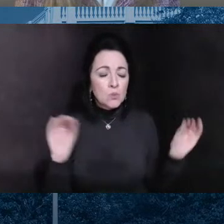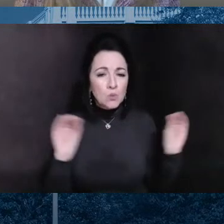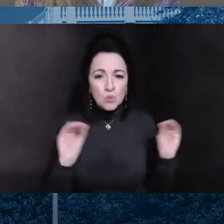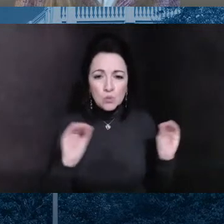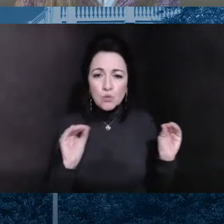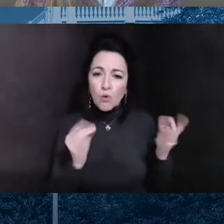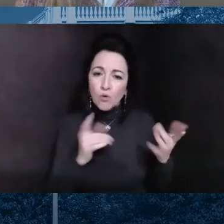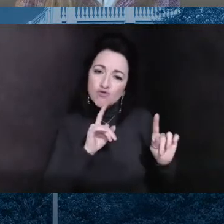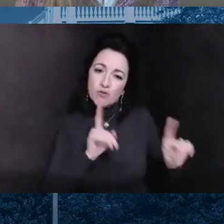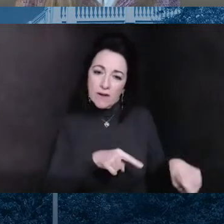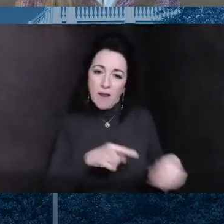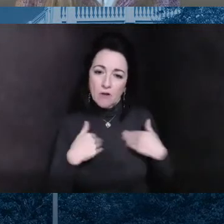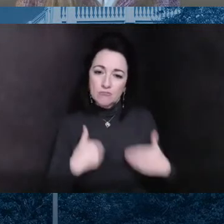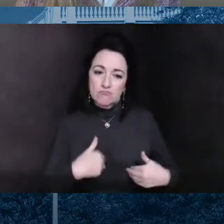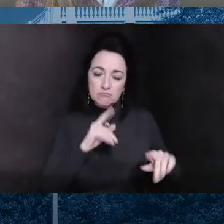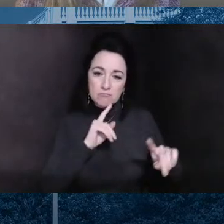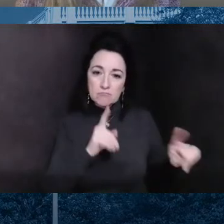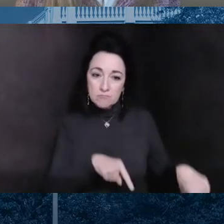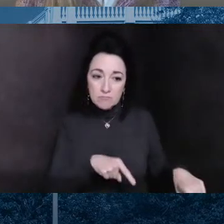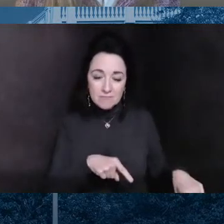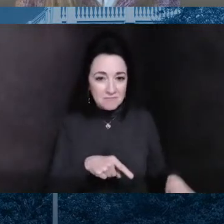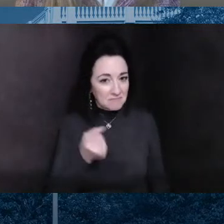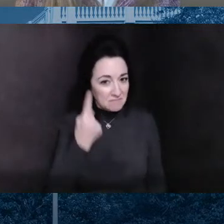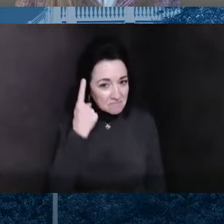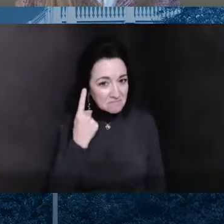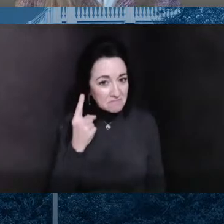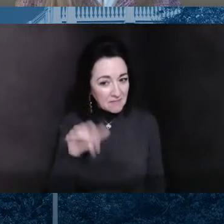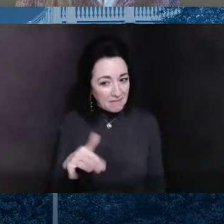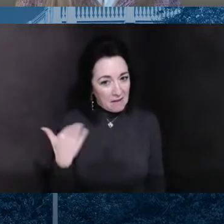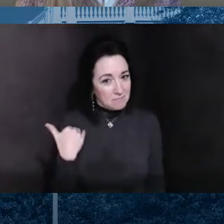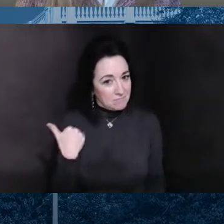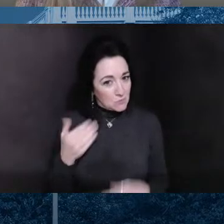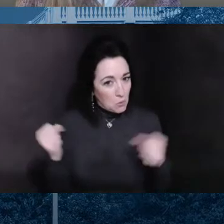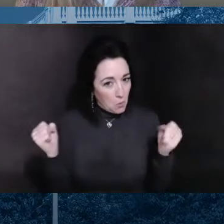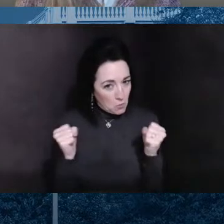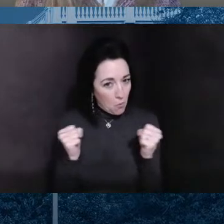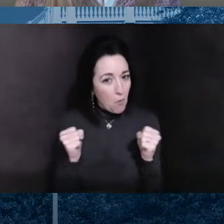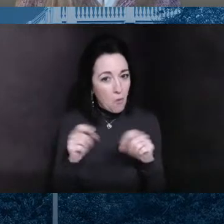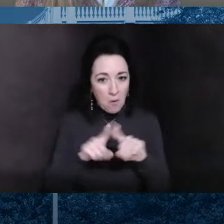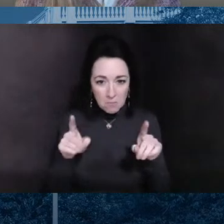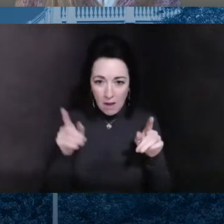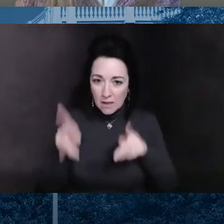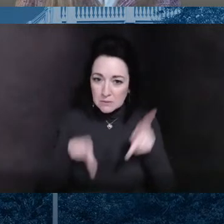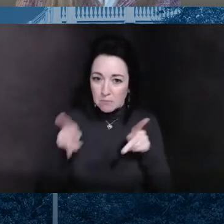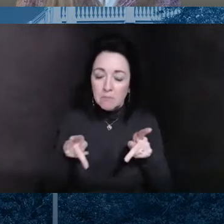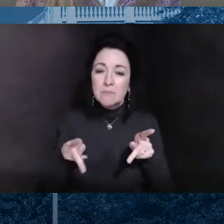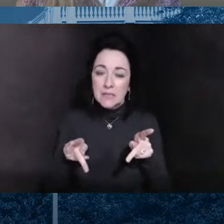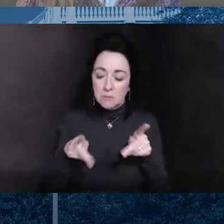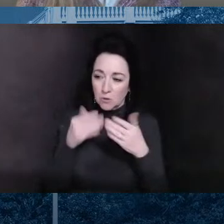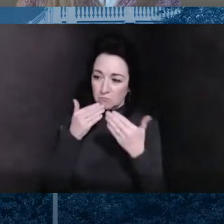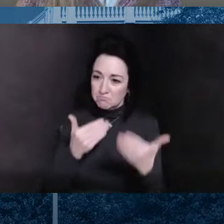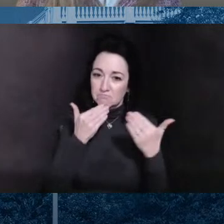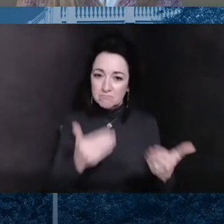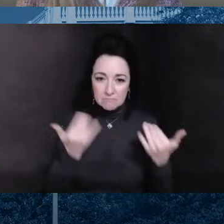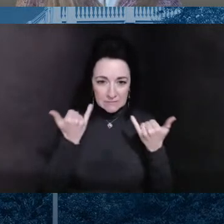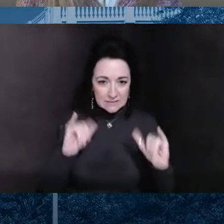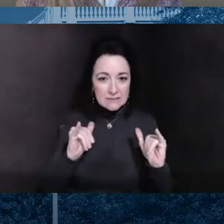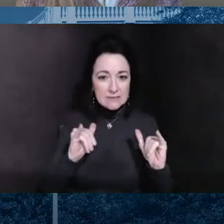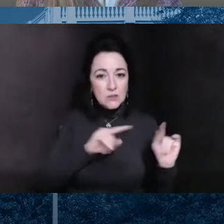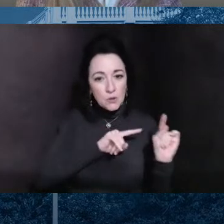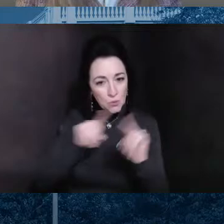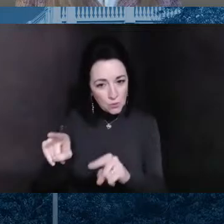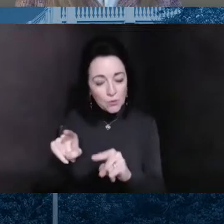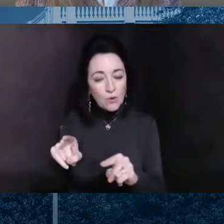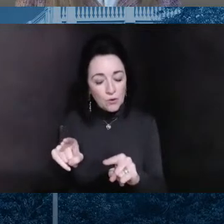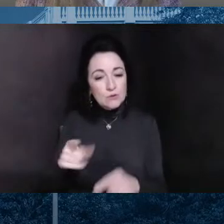the 2 prior weeks. So you live and learn. We're getting better at it. Our partners are getting stronger. We're getting more vaccines to get to our partners.